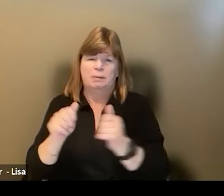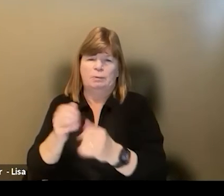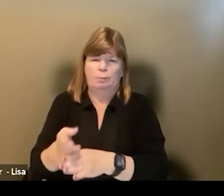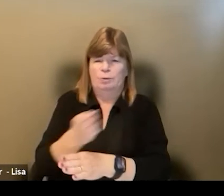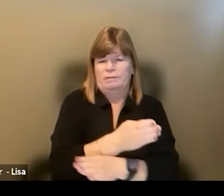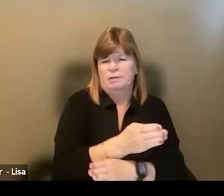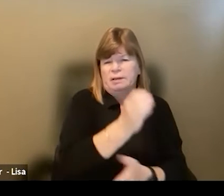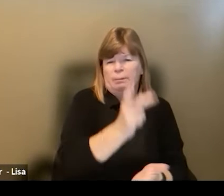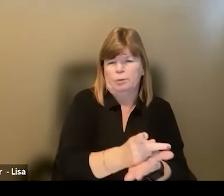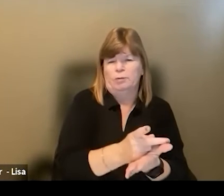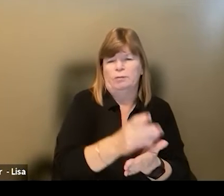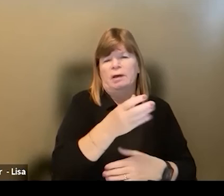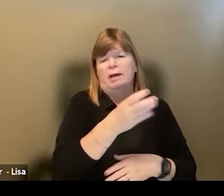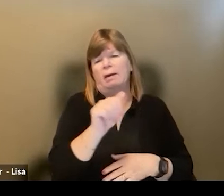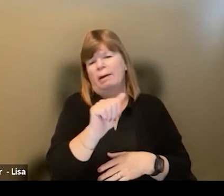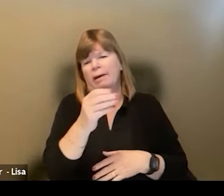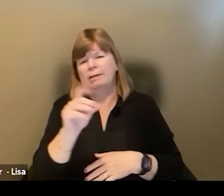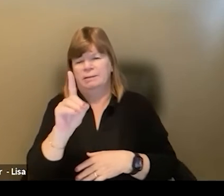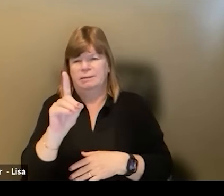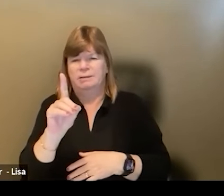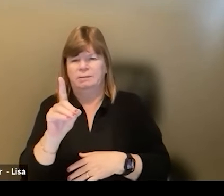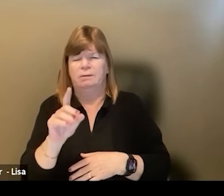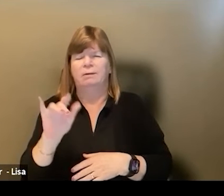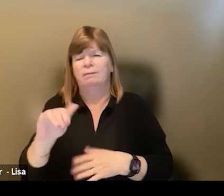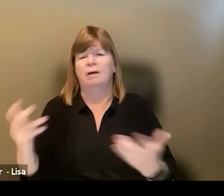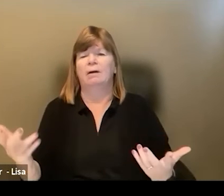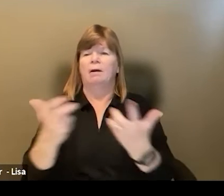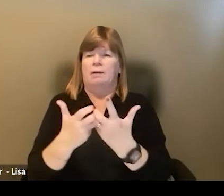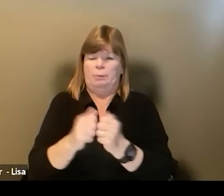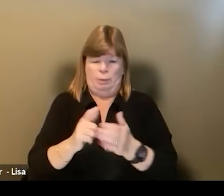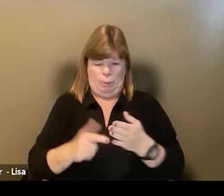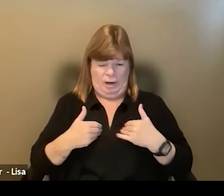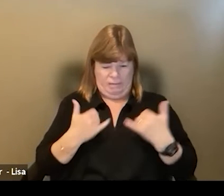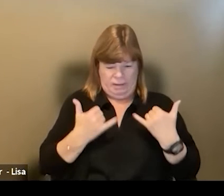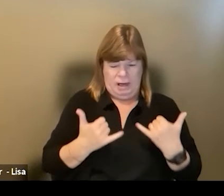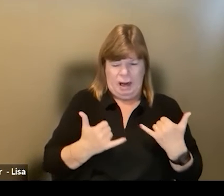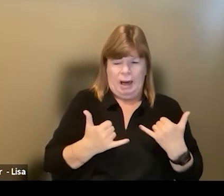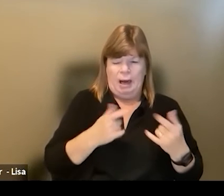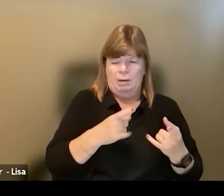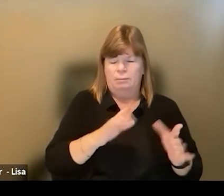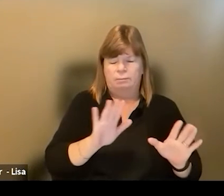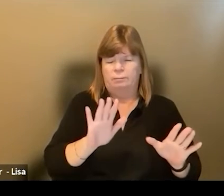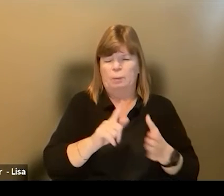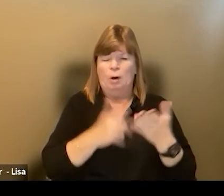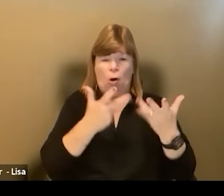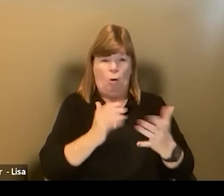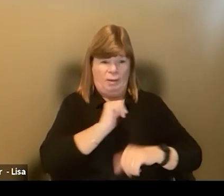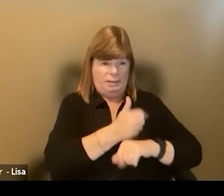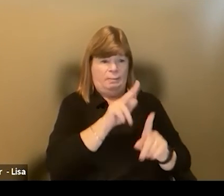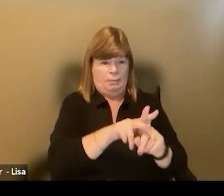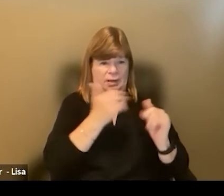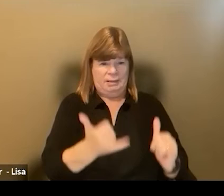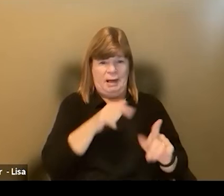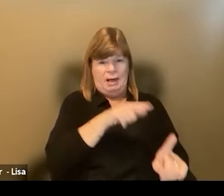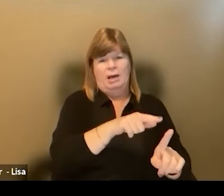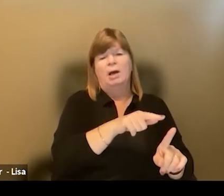previously approved aged and disabled slots. So it aligns with what is currently proposed, or what is currently in effect in